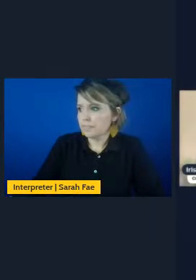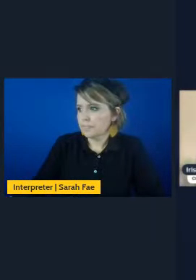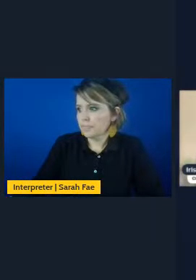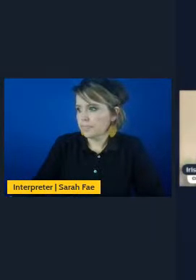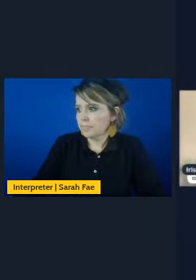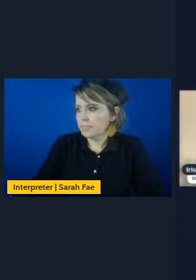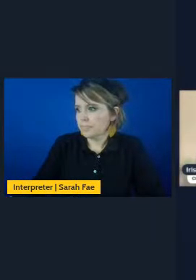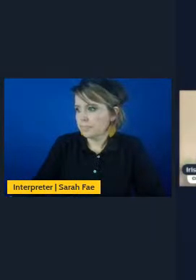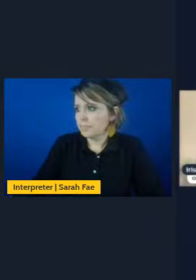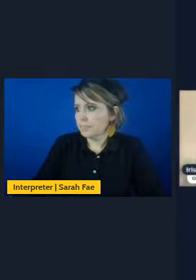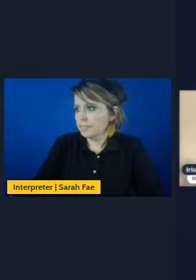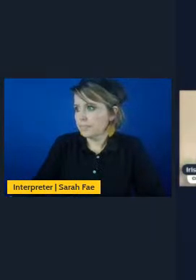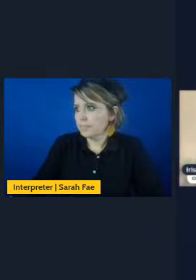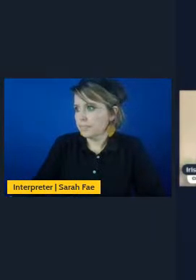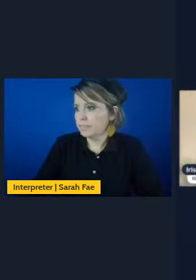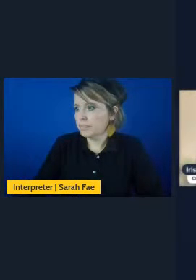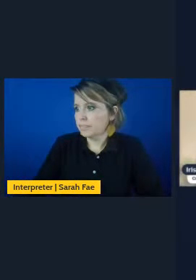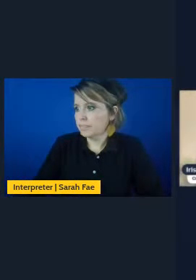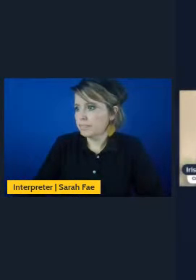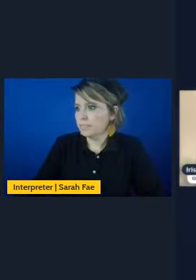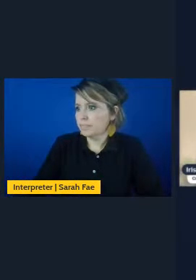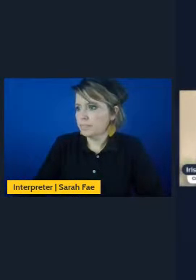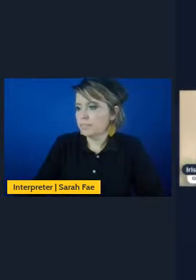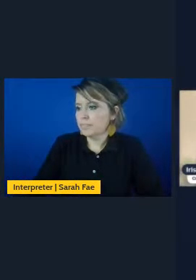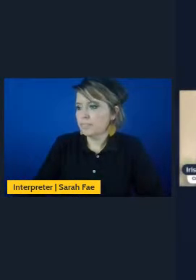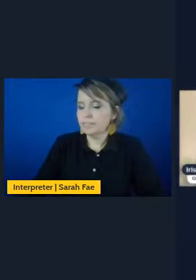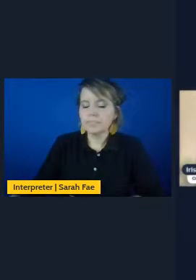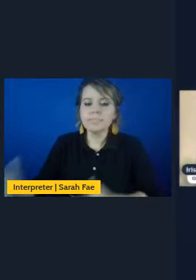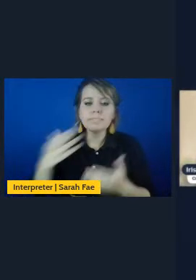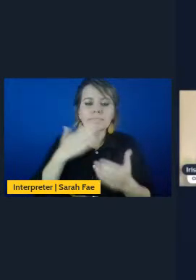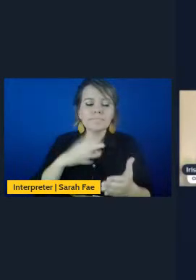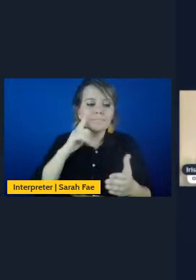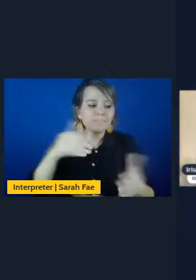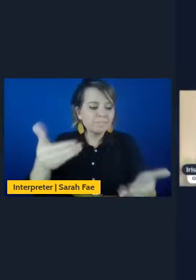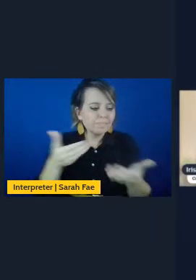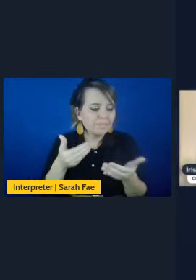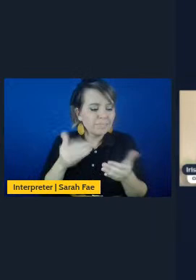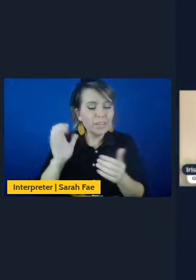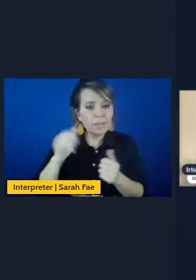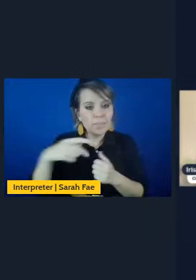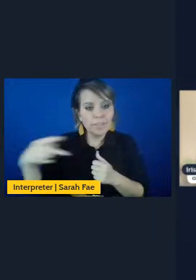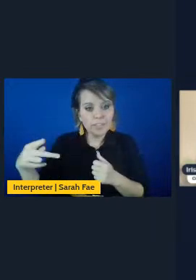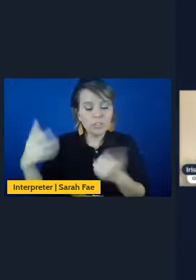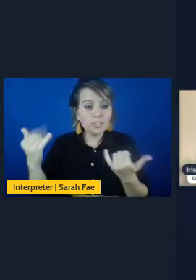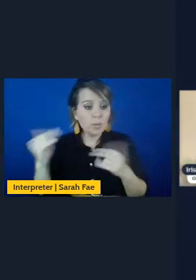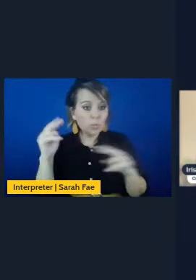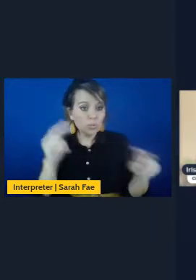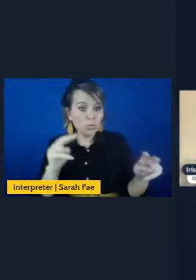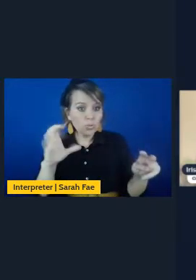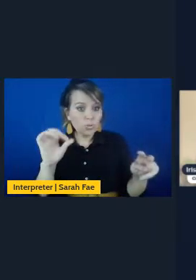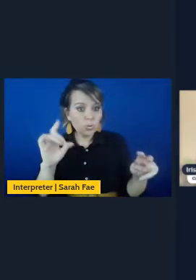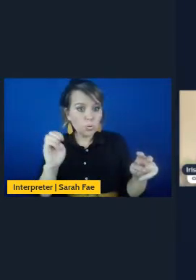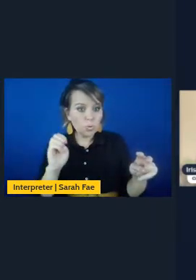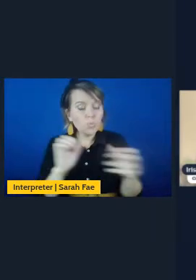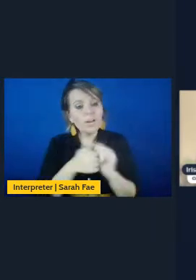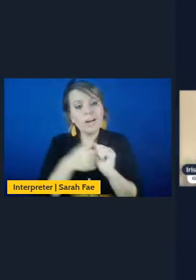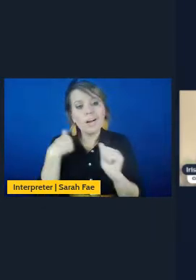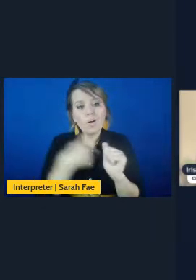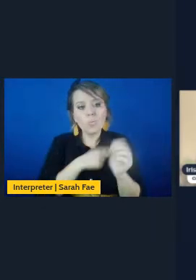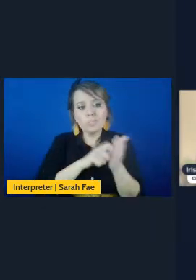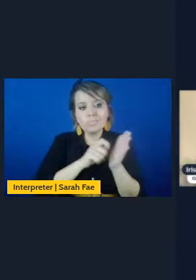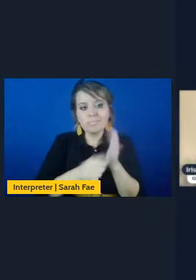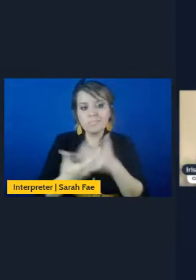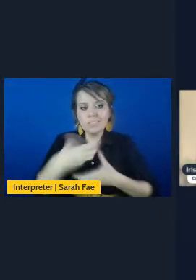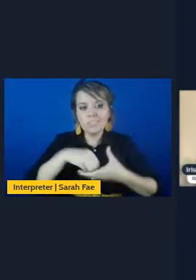Thank you, Svenja, for introducing the sample application. And now let's take a look at the code on how we would actually write integration tests